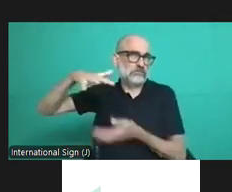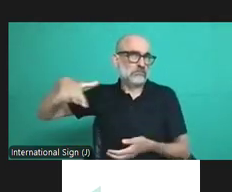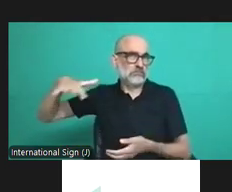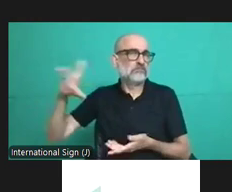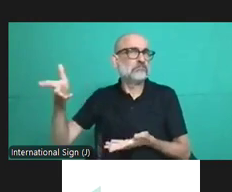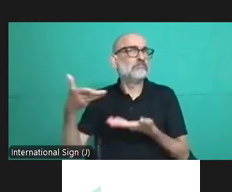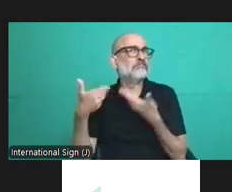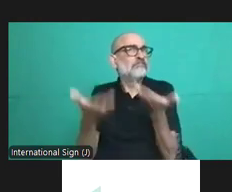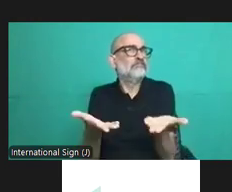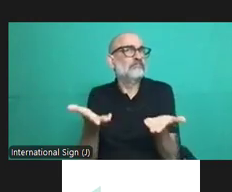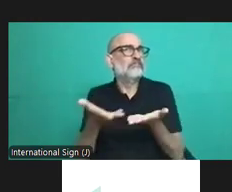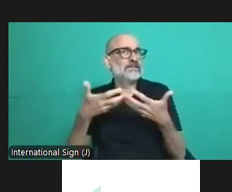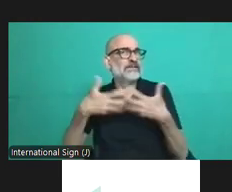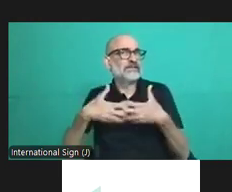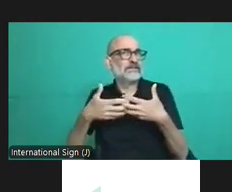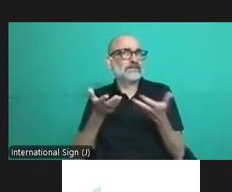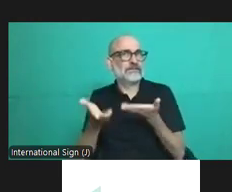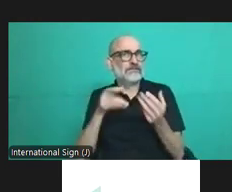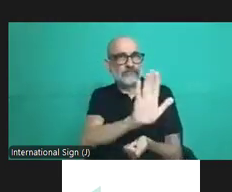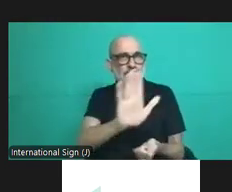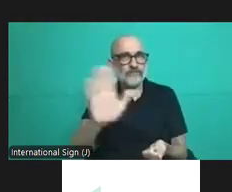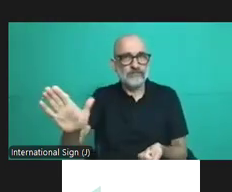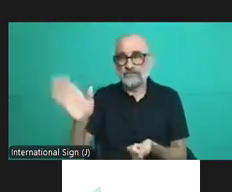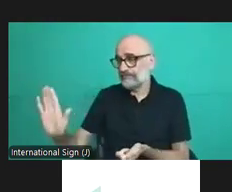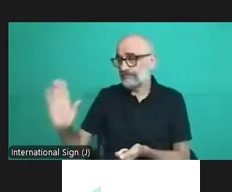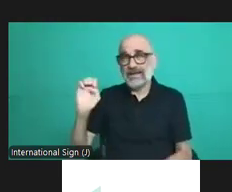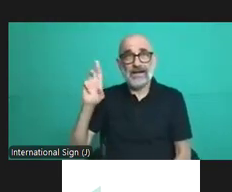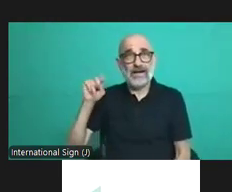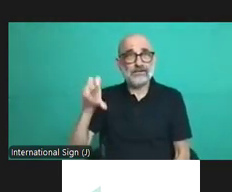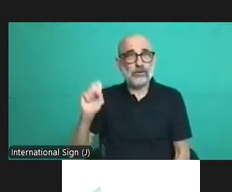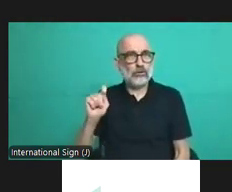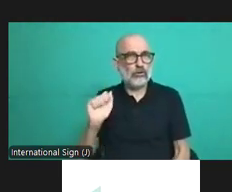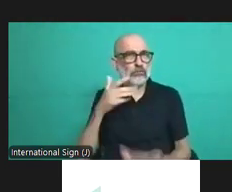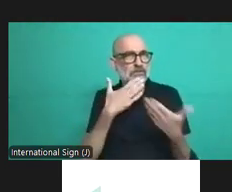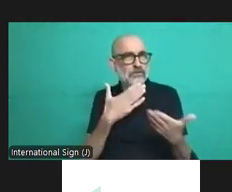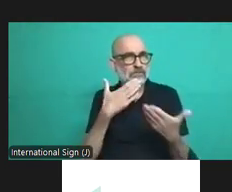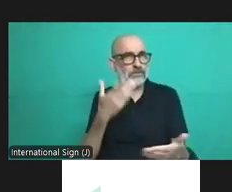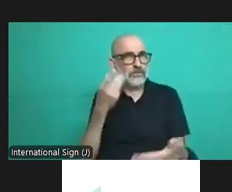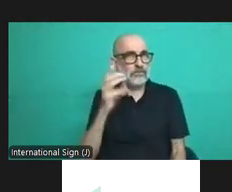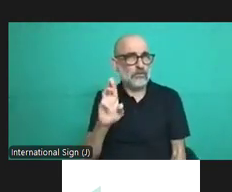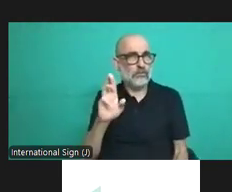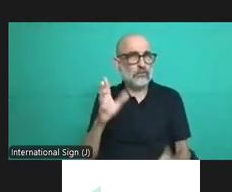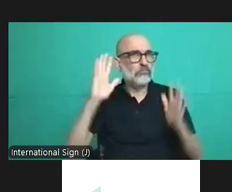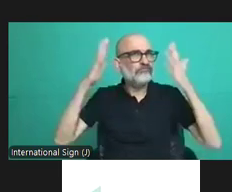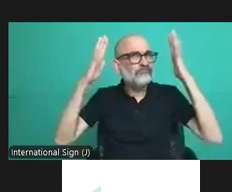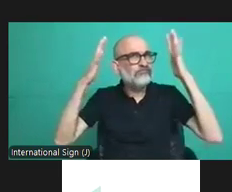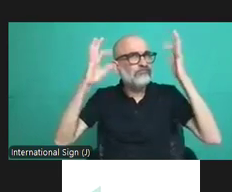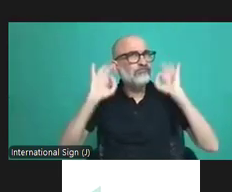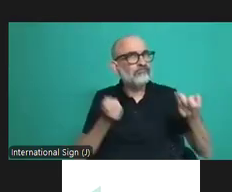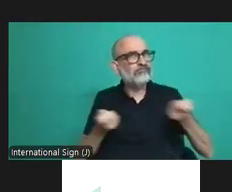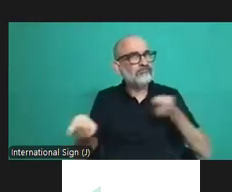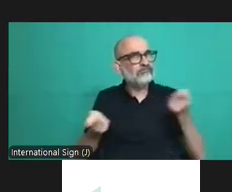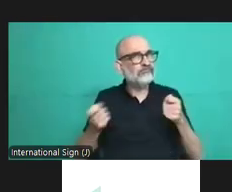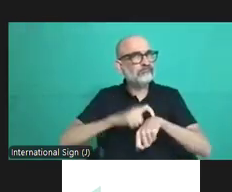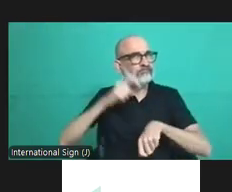of this event, and many thanks to each of our esteemed panelists, health